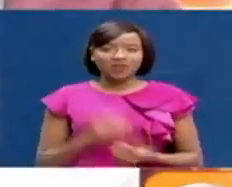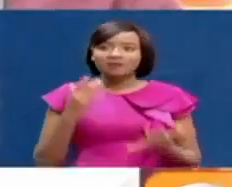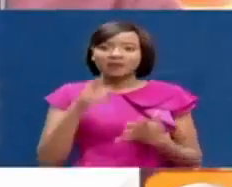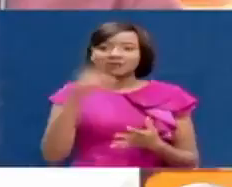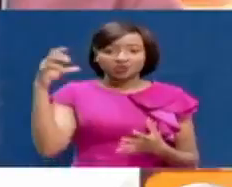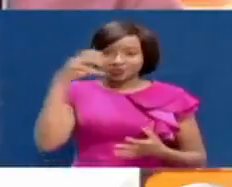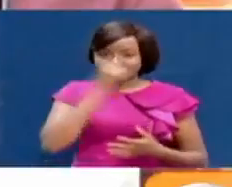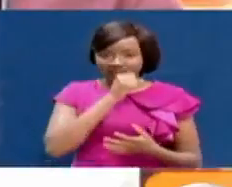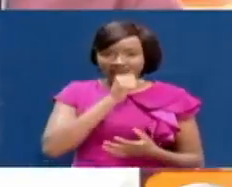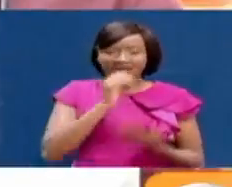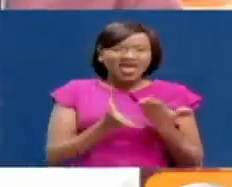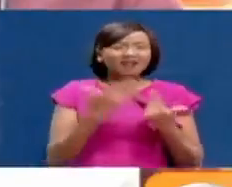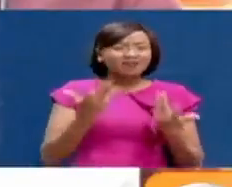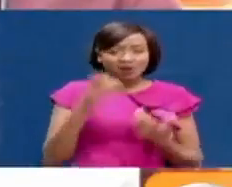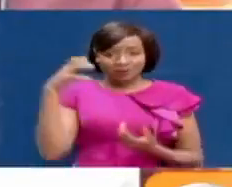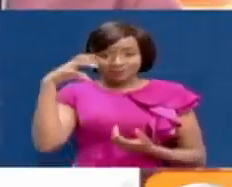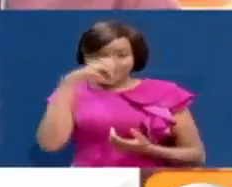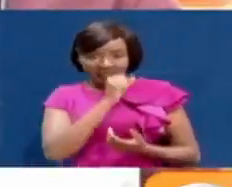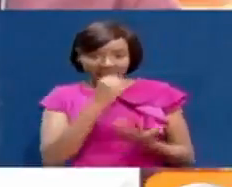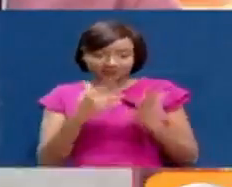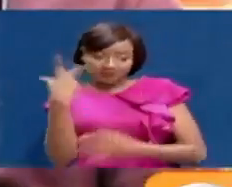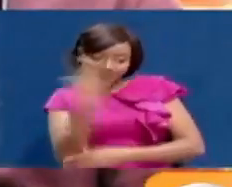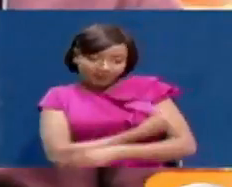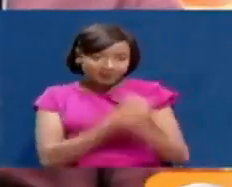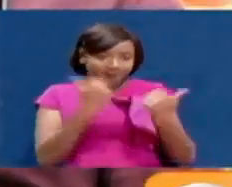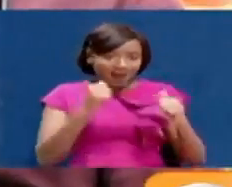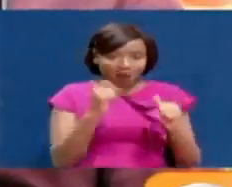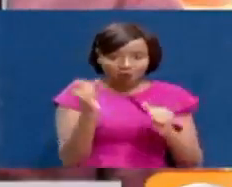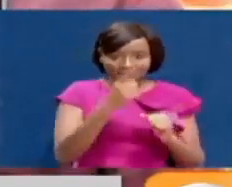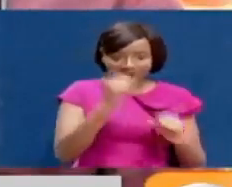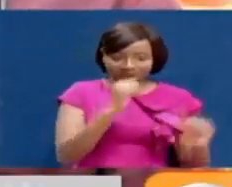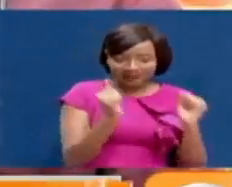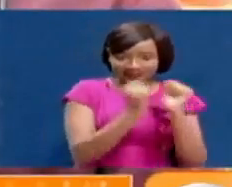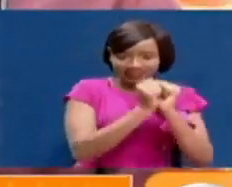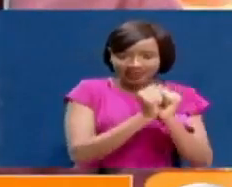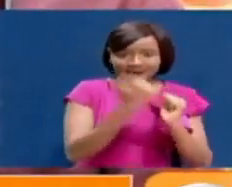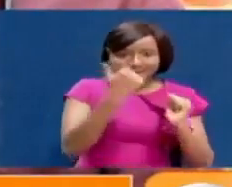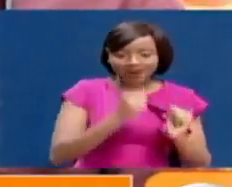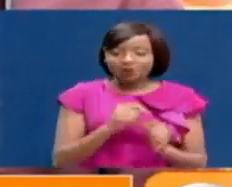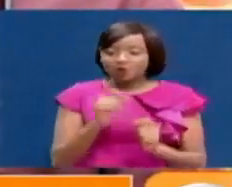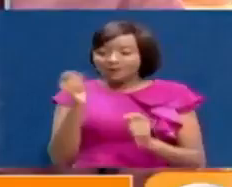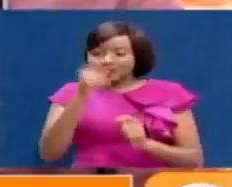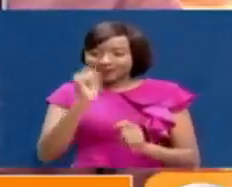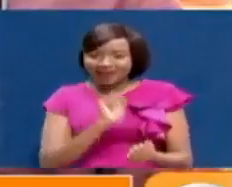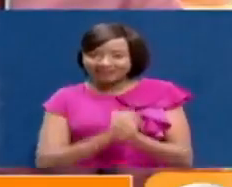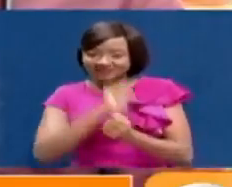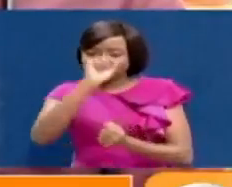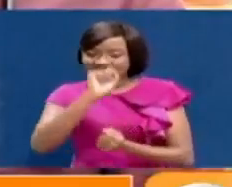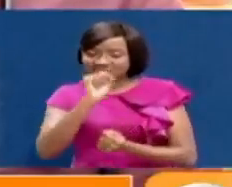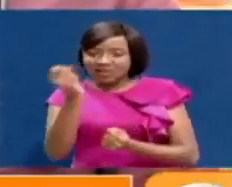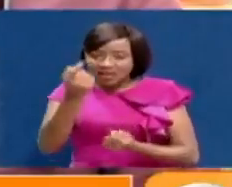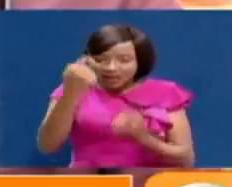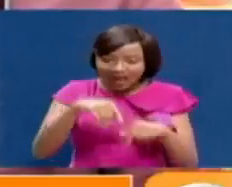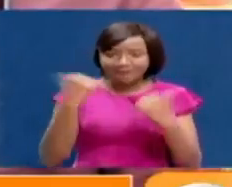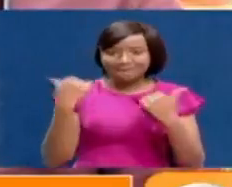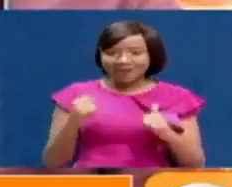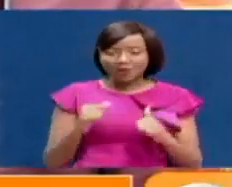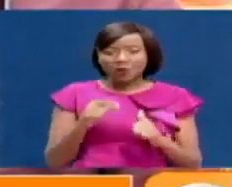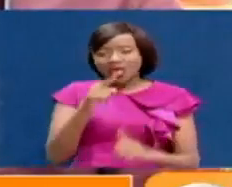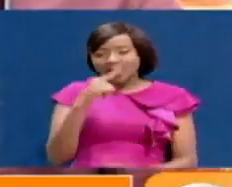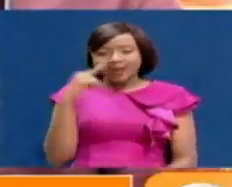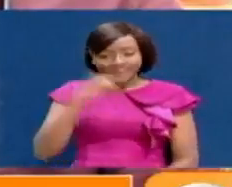vaccine at 9 months. At 12 months, you didn't come for the vaccine. At 15 months, between 12 months and 15 months, now you're at risk